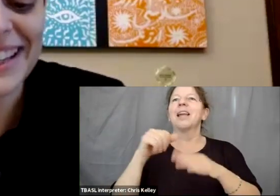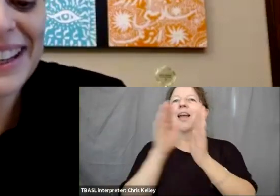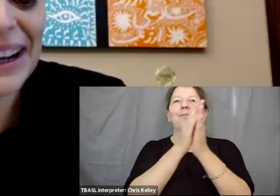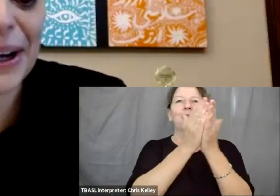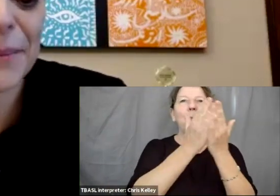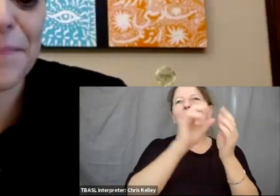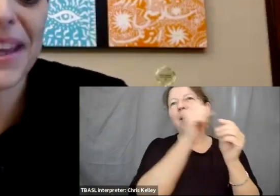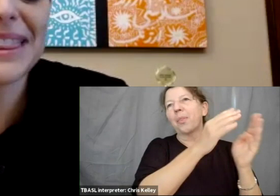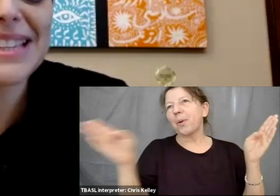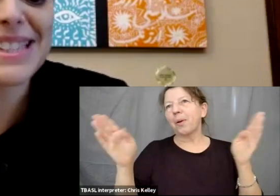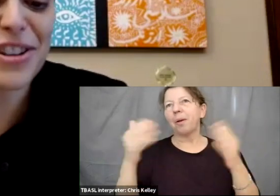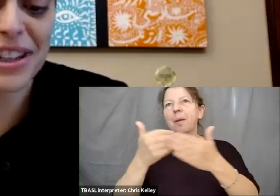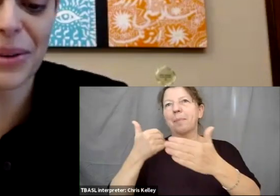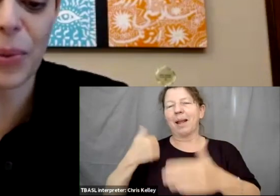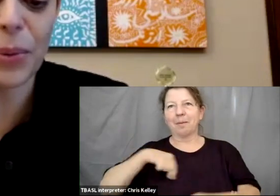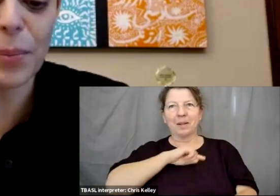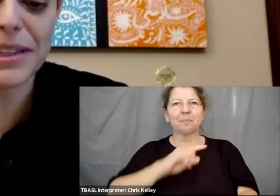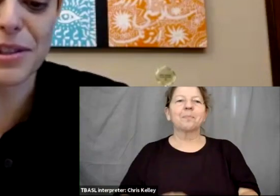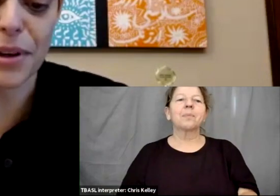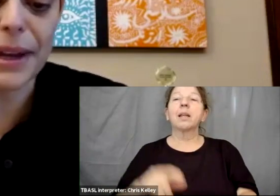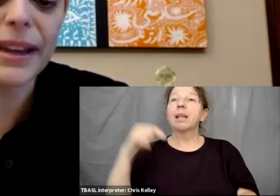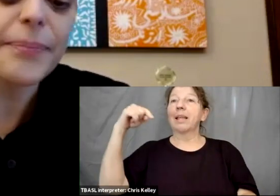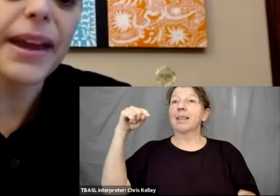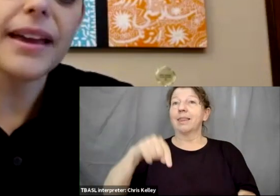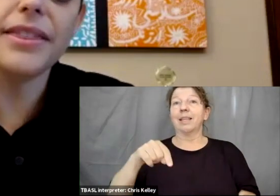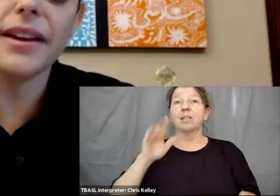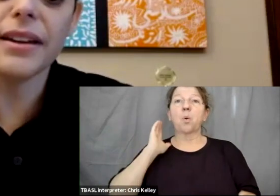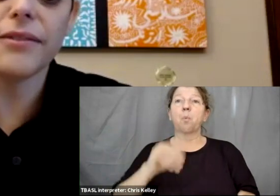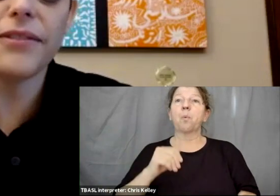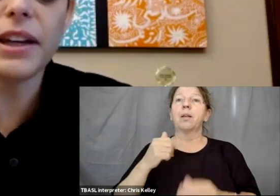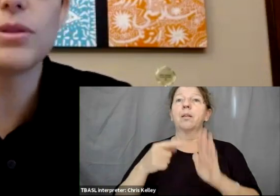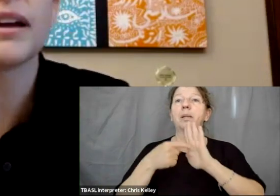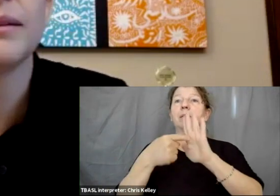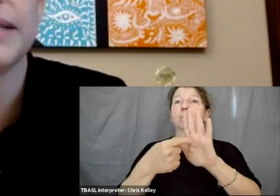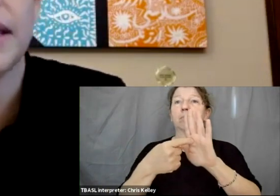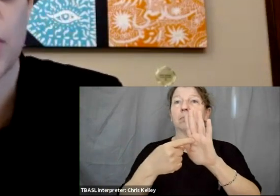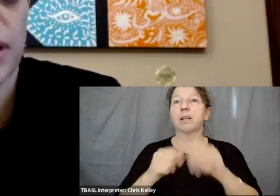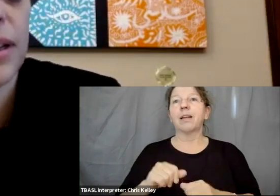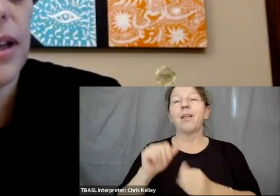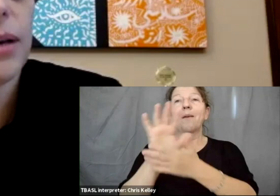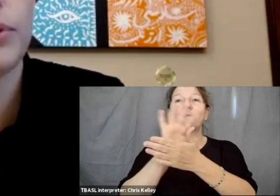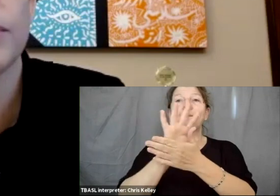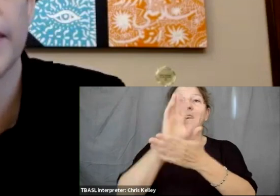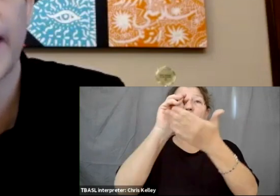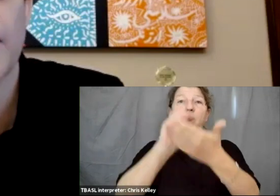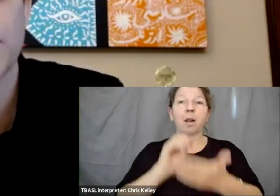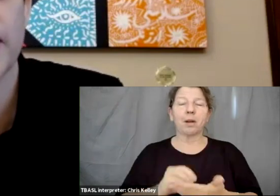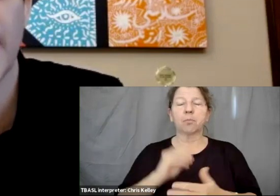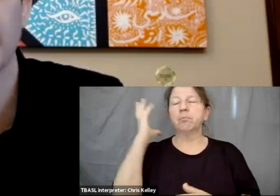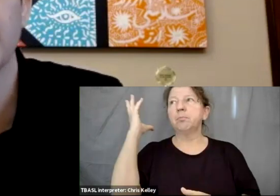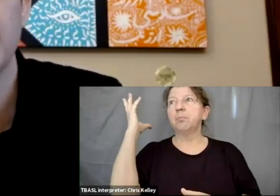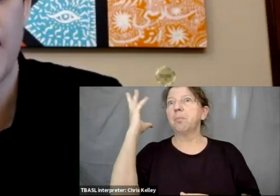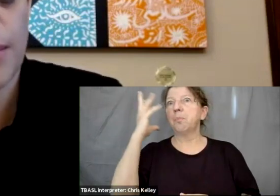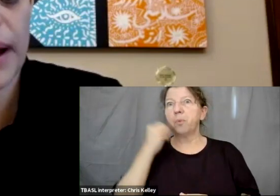office. In this session, we will be streaming the video documentation, beautifully captured